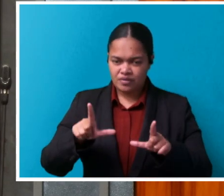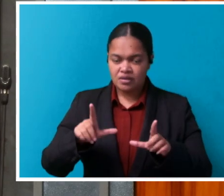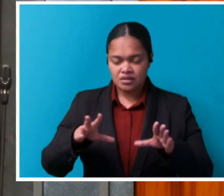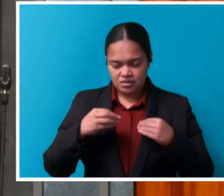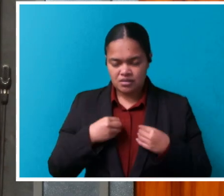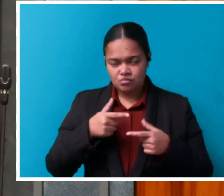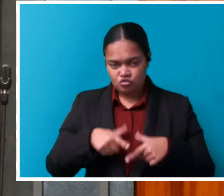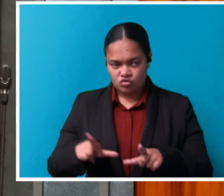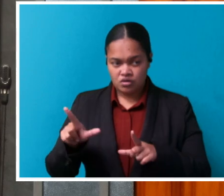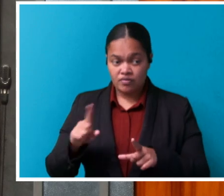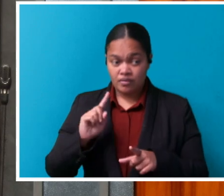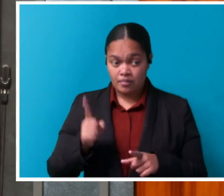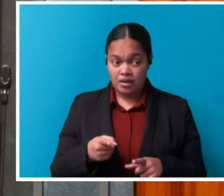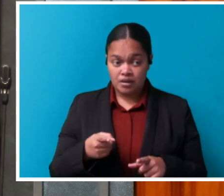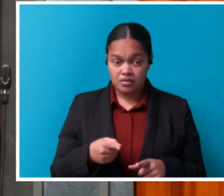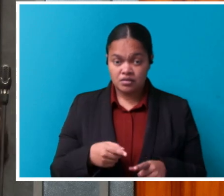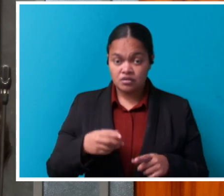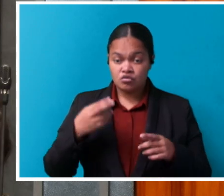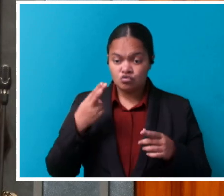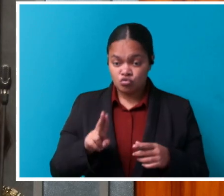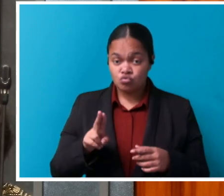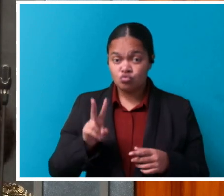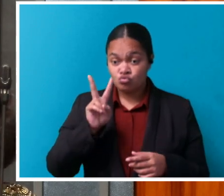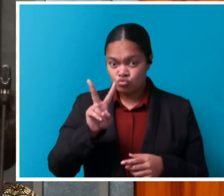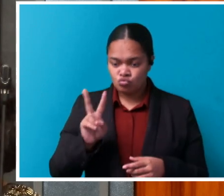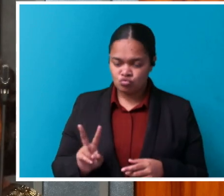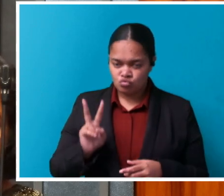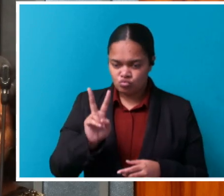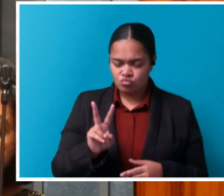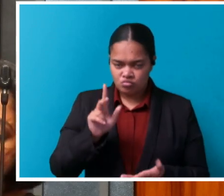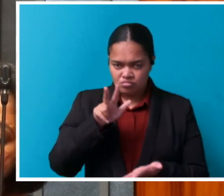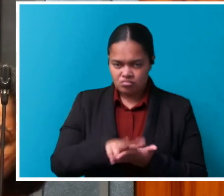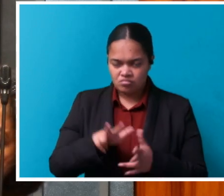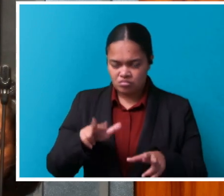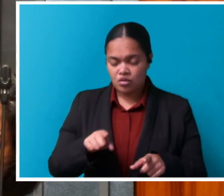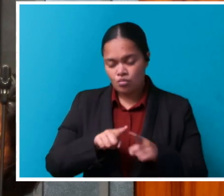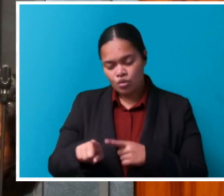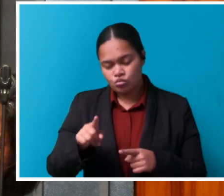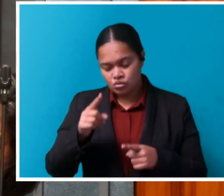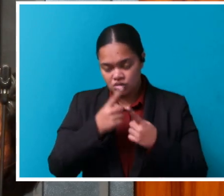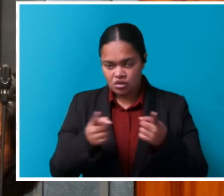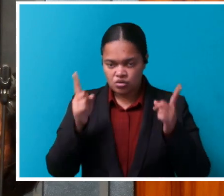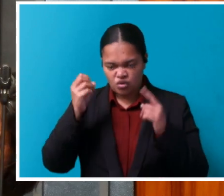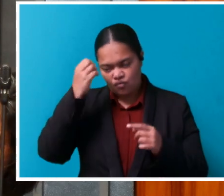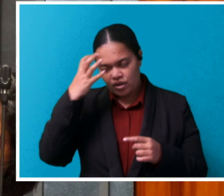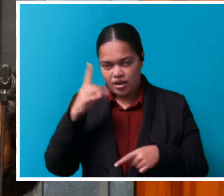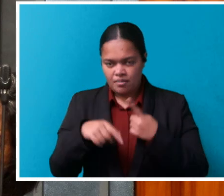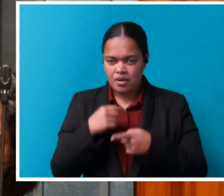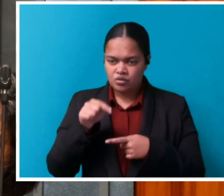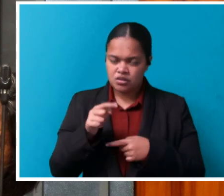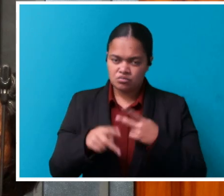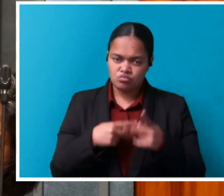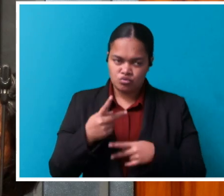such are required to delist their guarantors. Many sponsored students and graduates forget this process, and